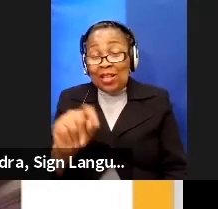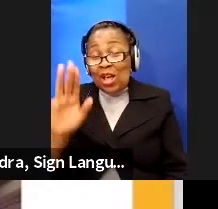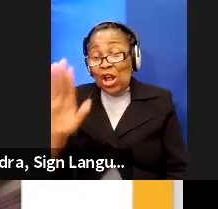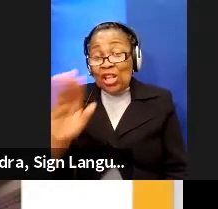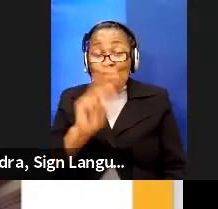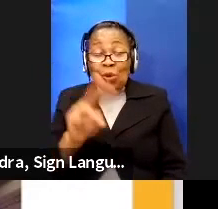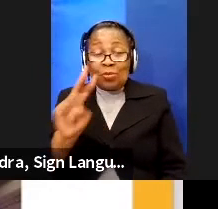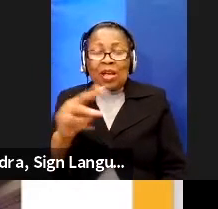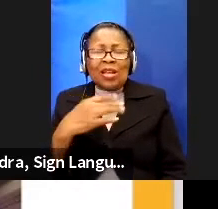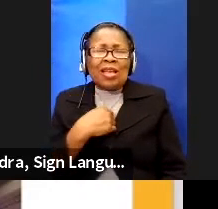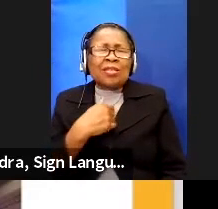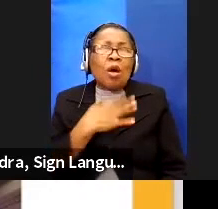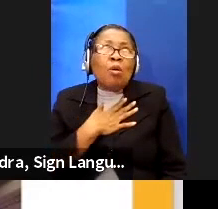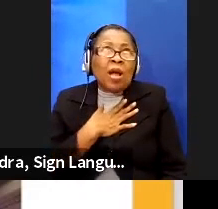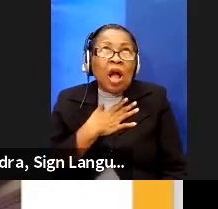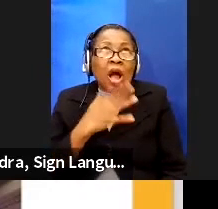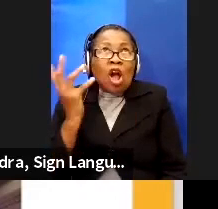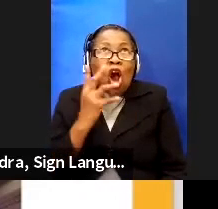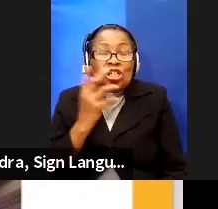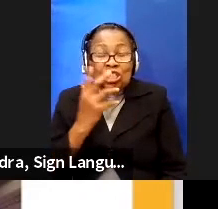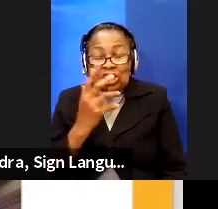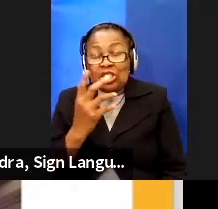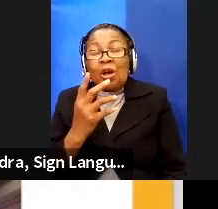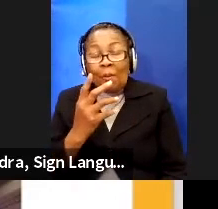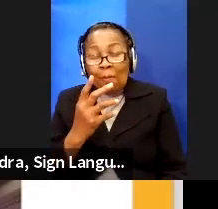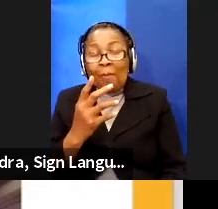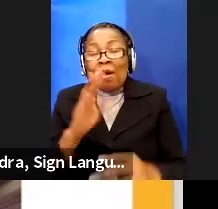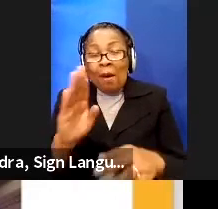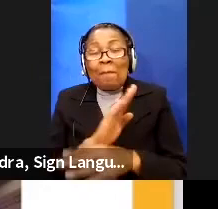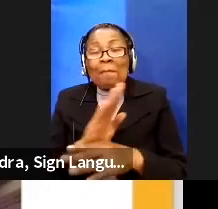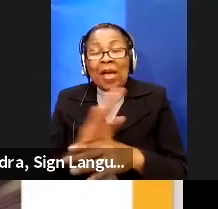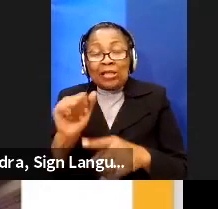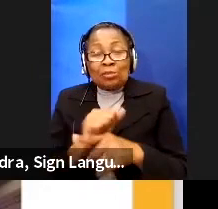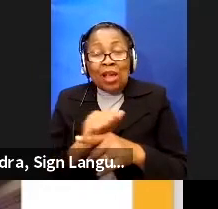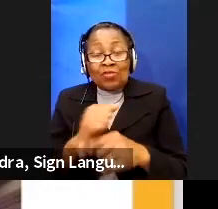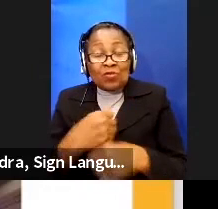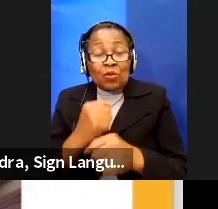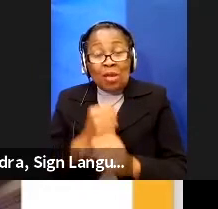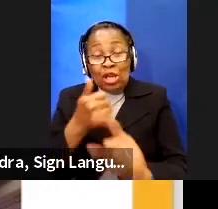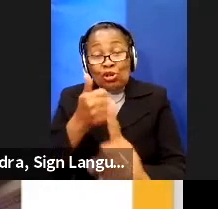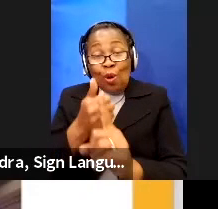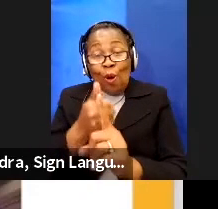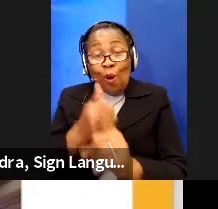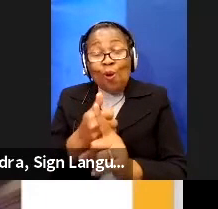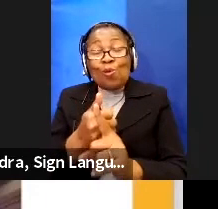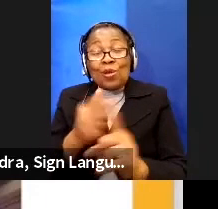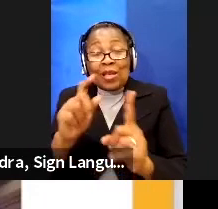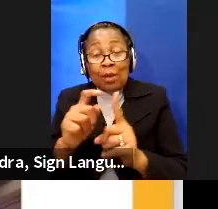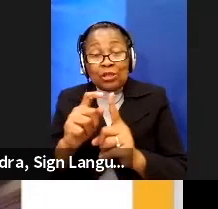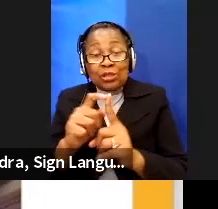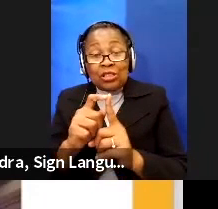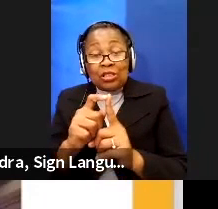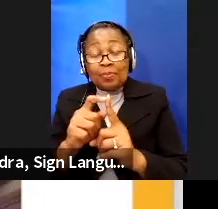practices for creating your own captions. You can provide a PDF of the